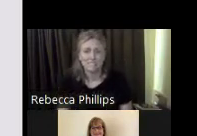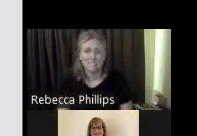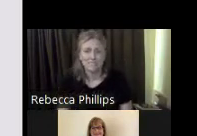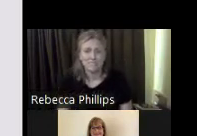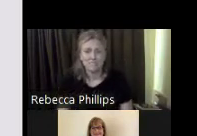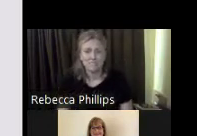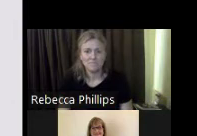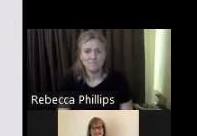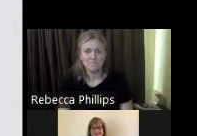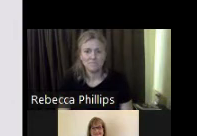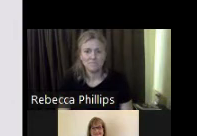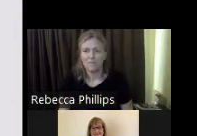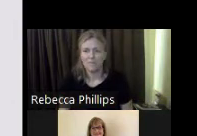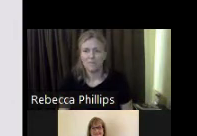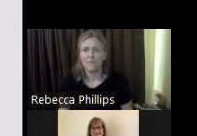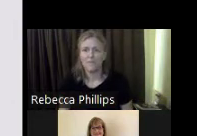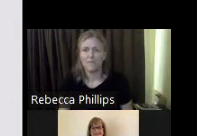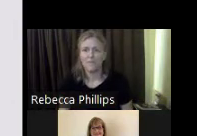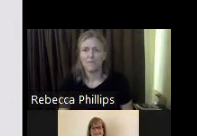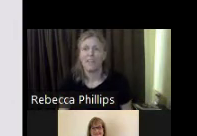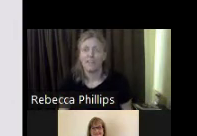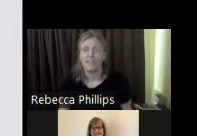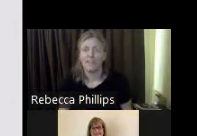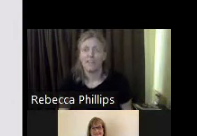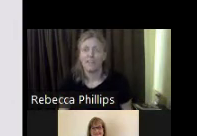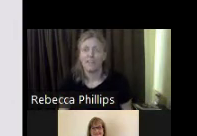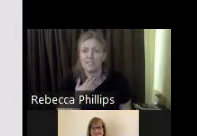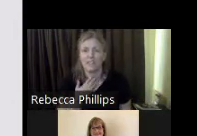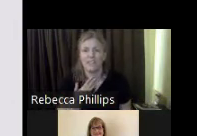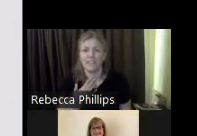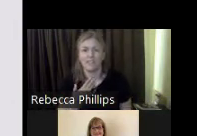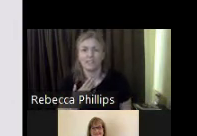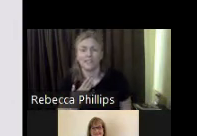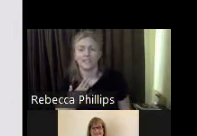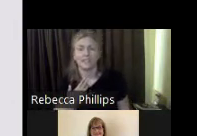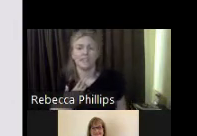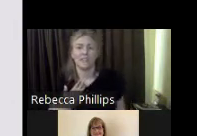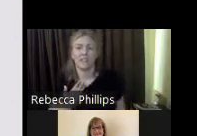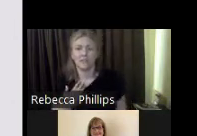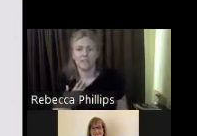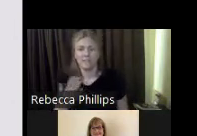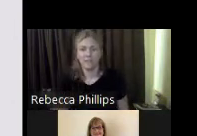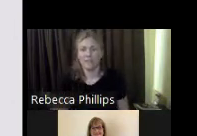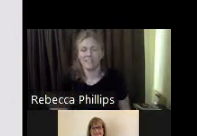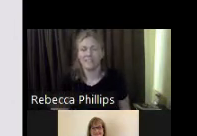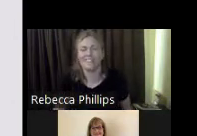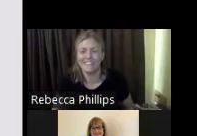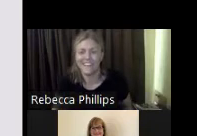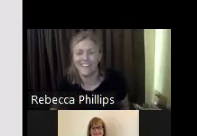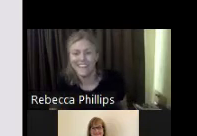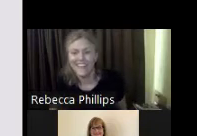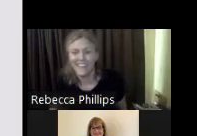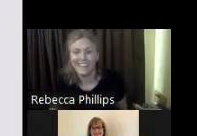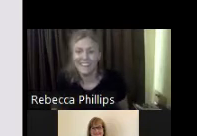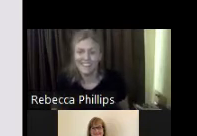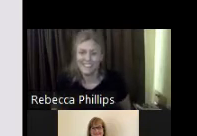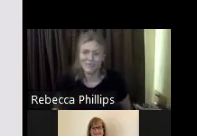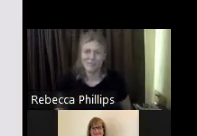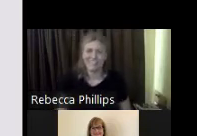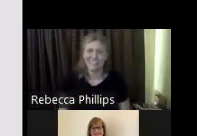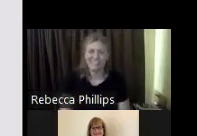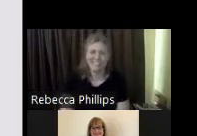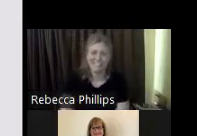stuff. Put some honey in there too. That, you know, that's a good idea. I need to do that. That'll taste better. And